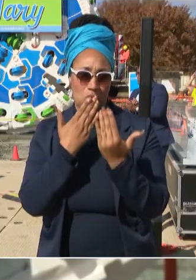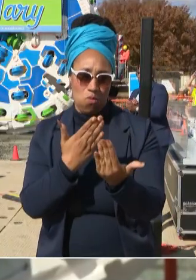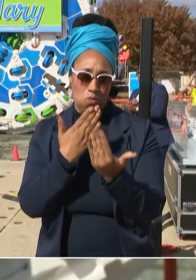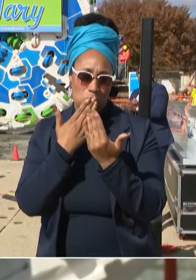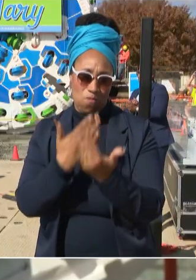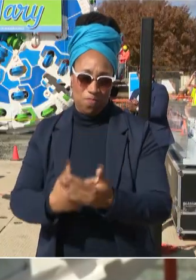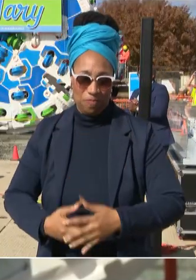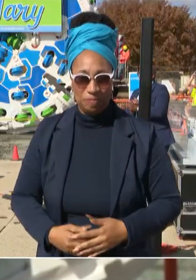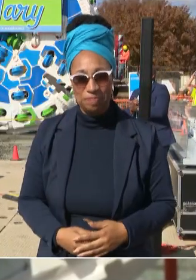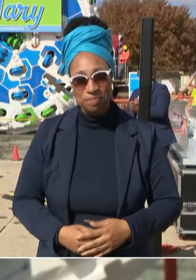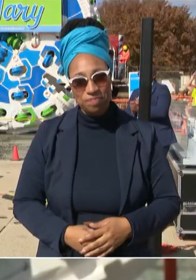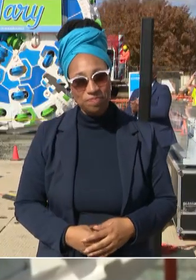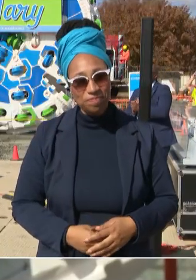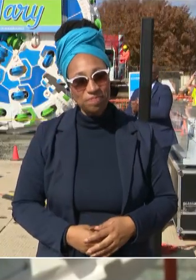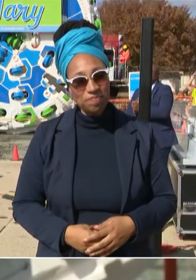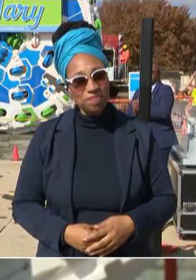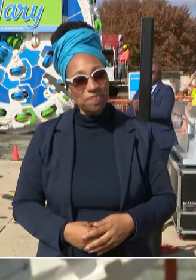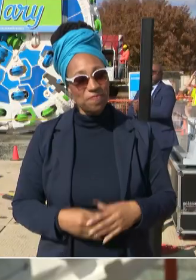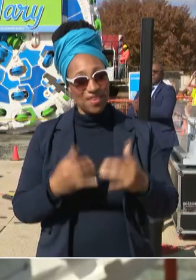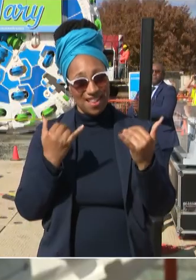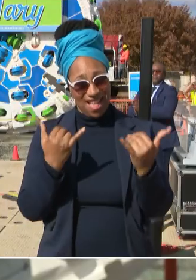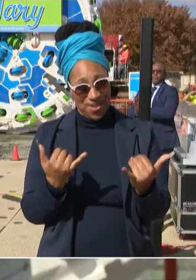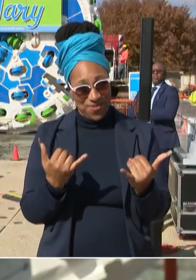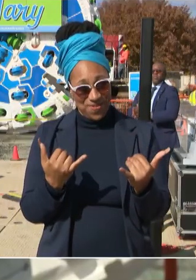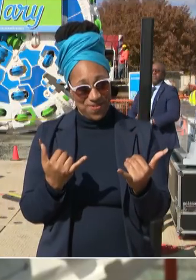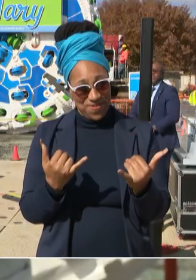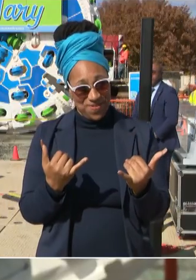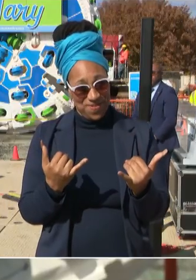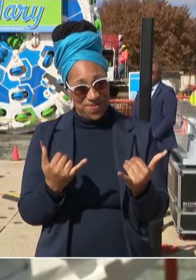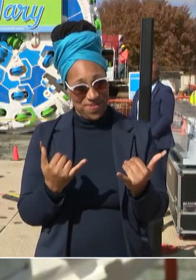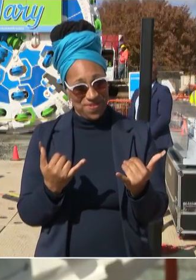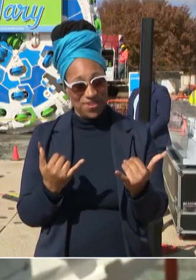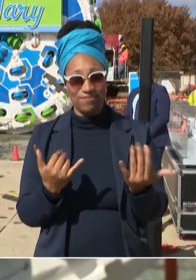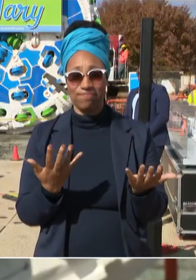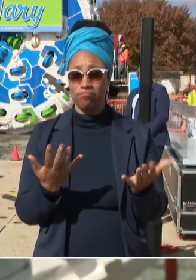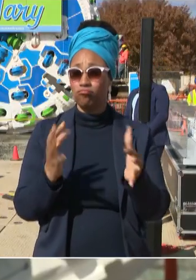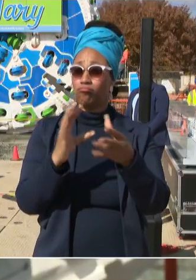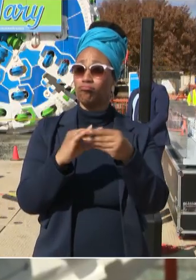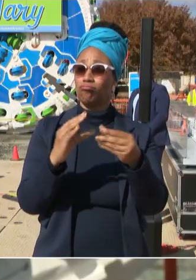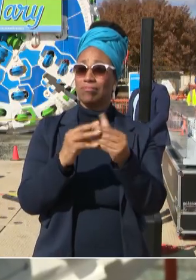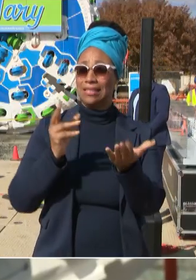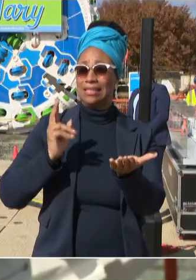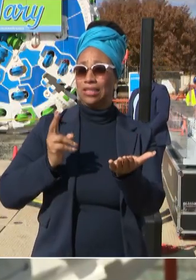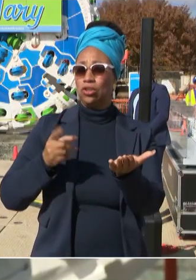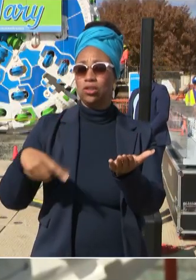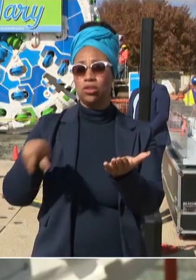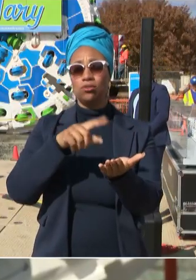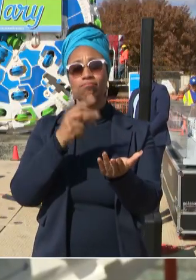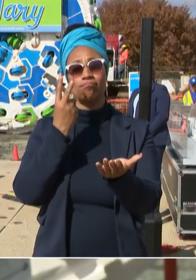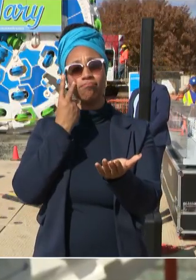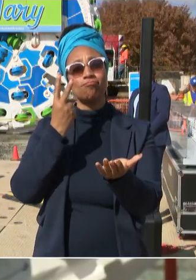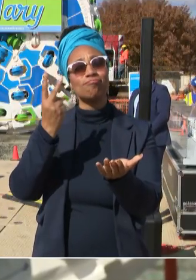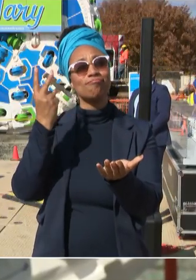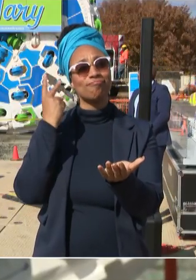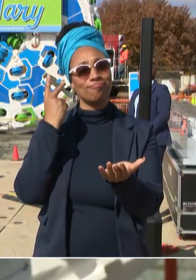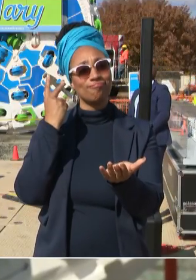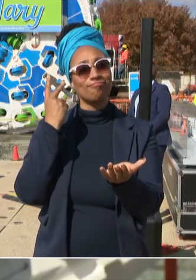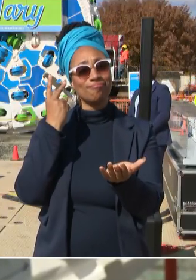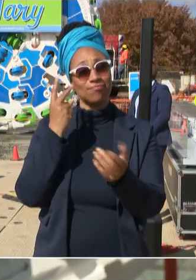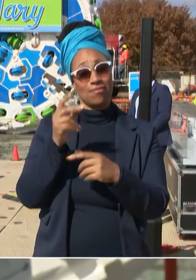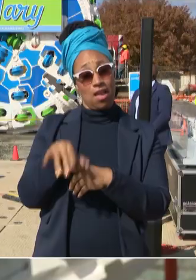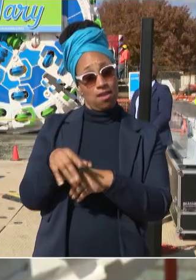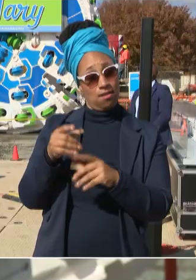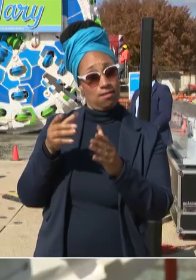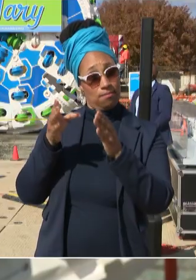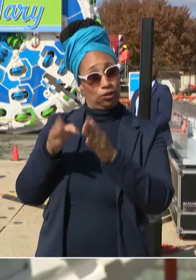also have a little history lesson of why we're gathered here today. You'll be hearing all about Mary's namesake a little later, but